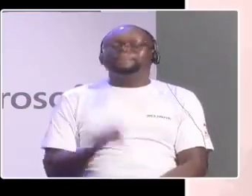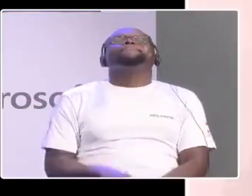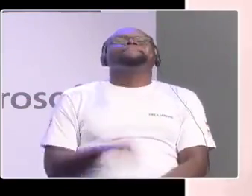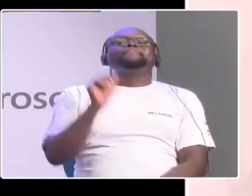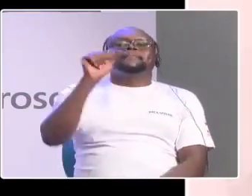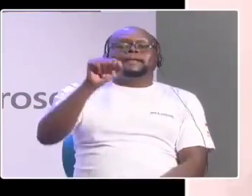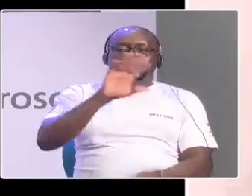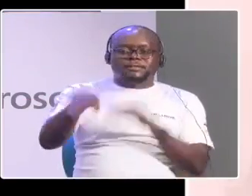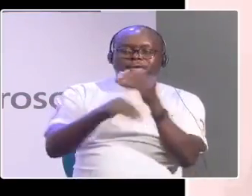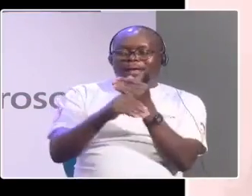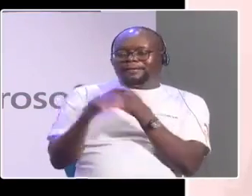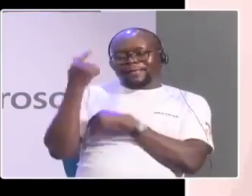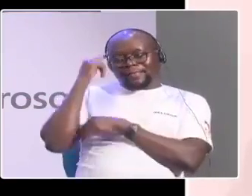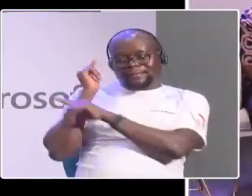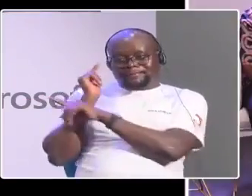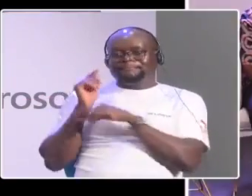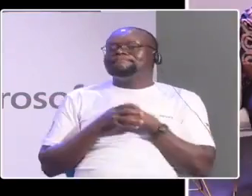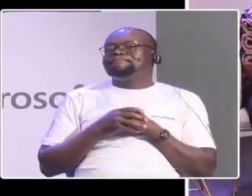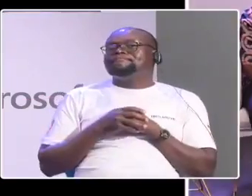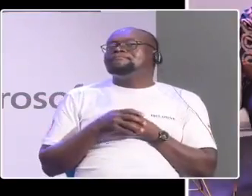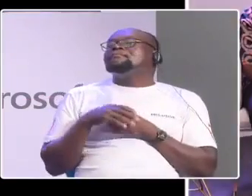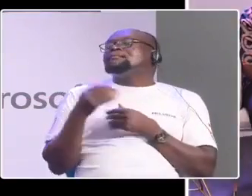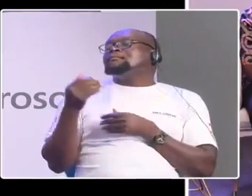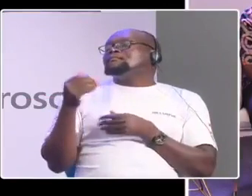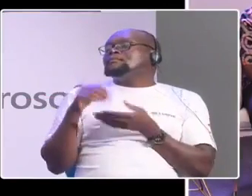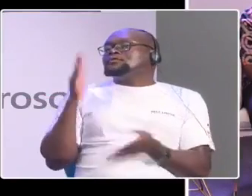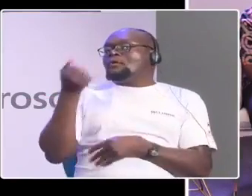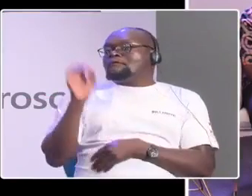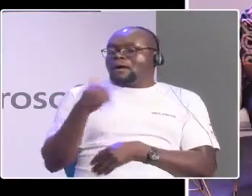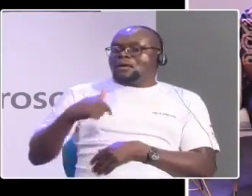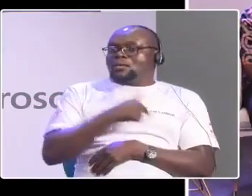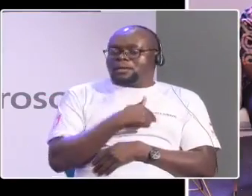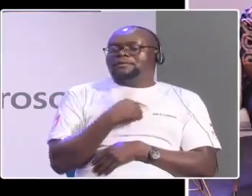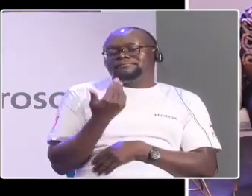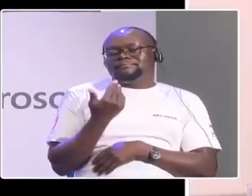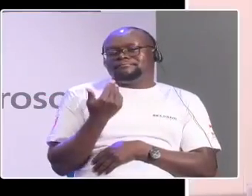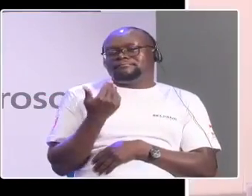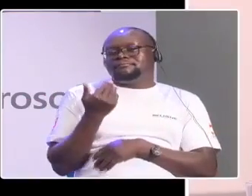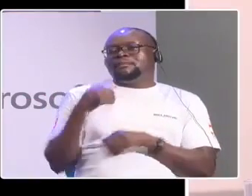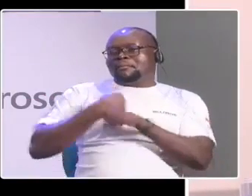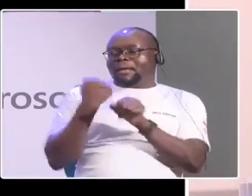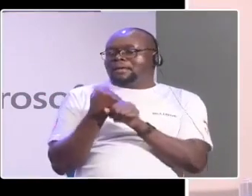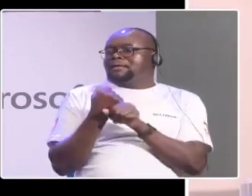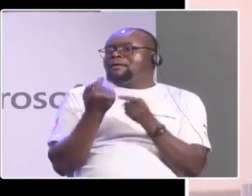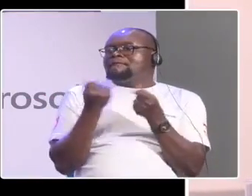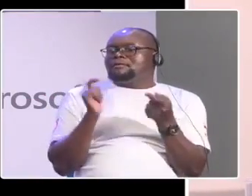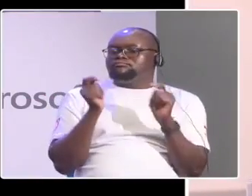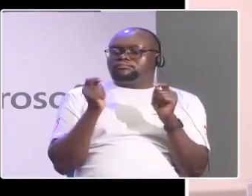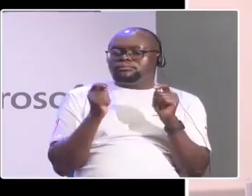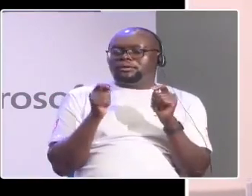Yeah, just to add a little bit, I think it's come so far, and we're only just sort of skimming the surface, I think, when it comes to